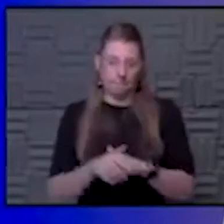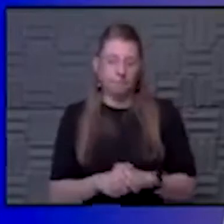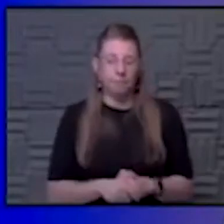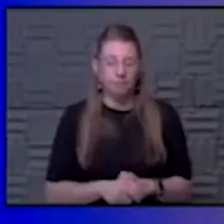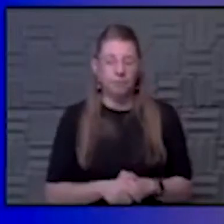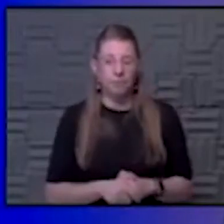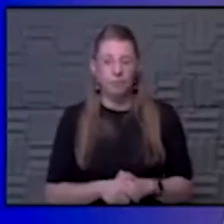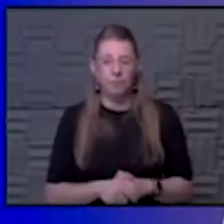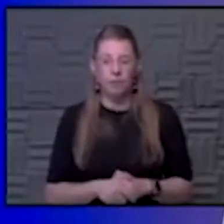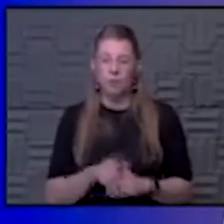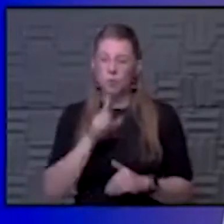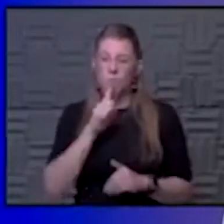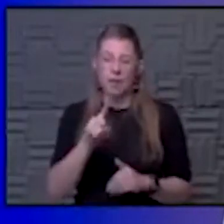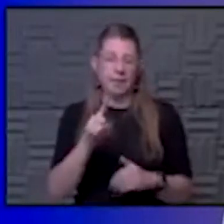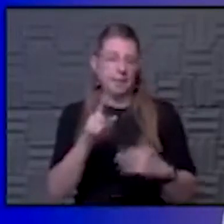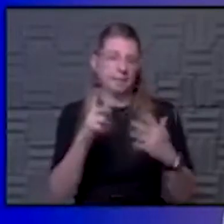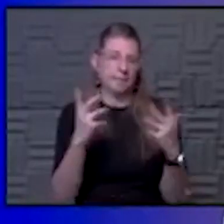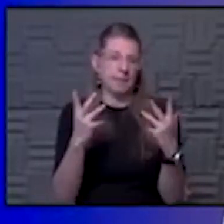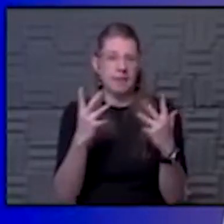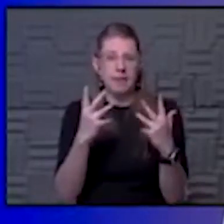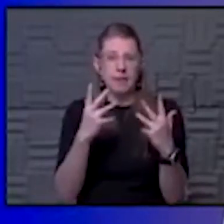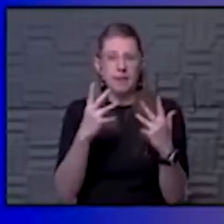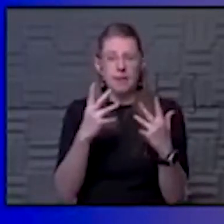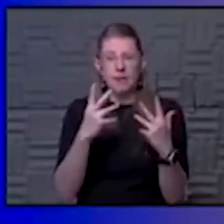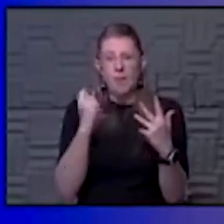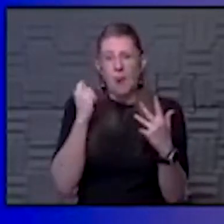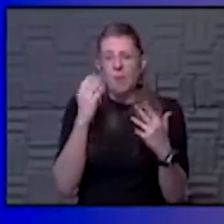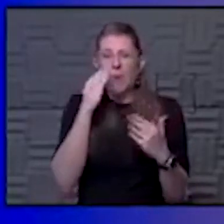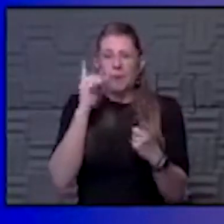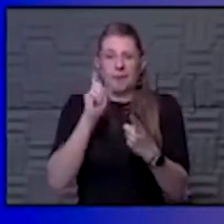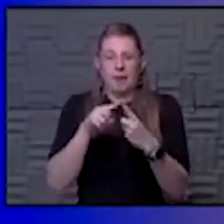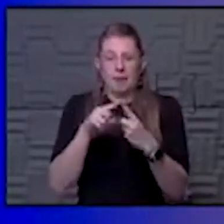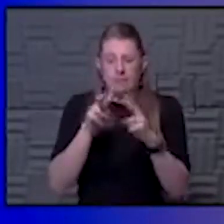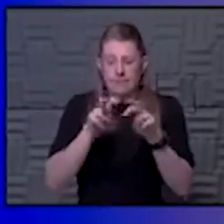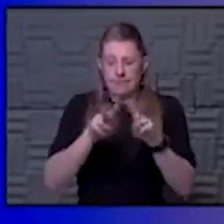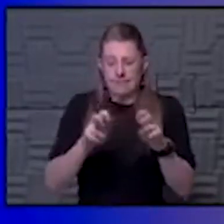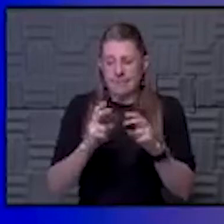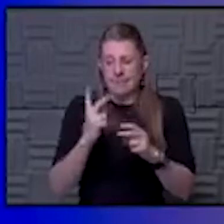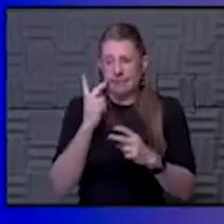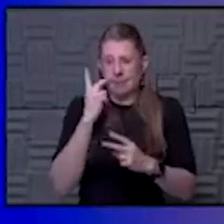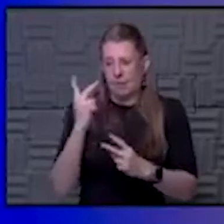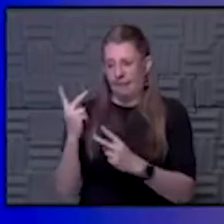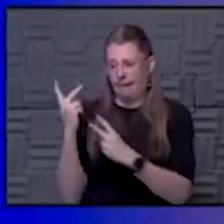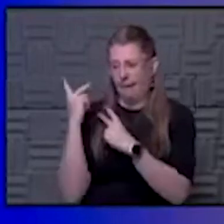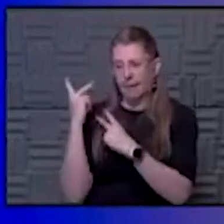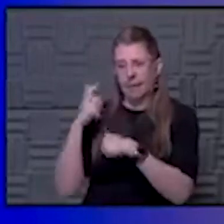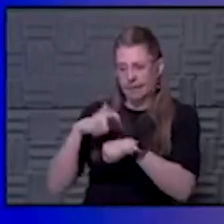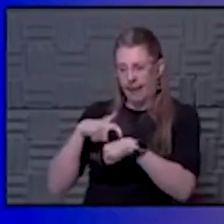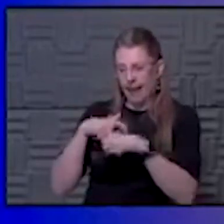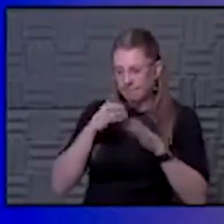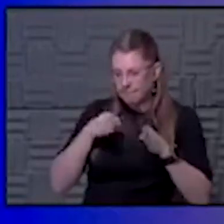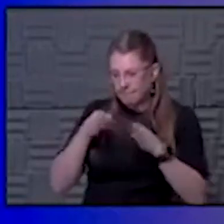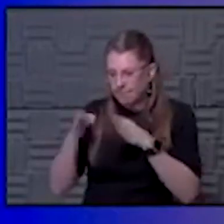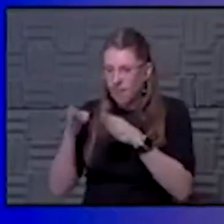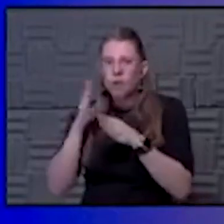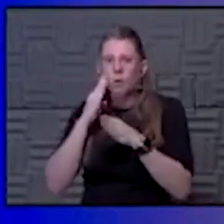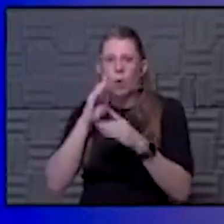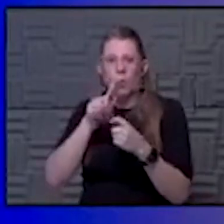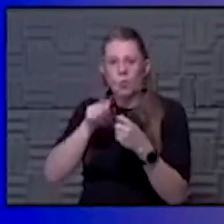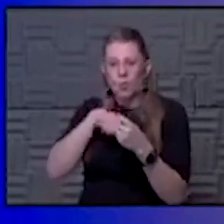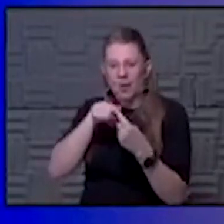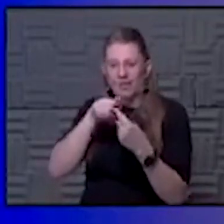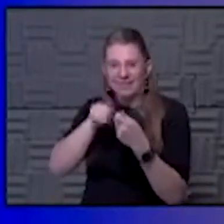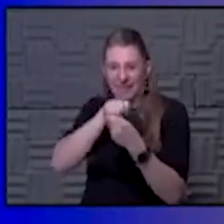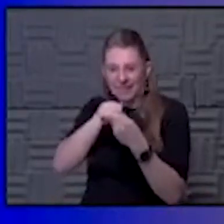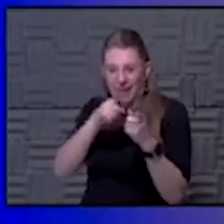that retrospectively you really won't know back. You won't know until you look back retrospectively and put those time points in. And otherwise, it's just